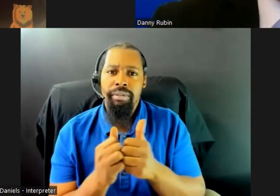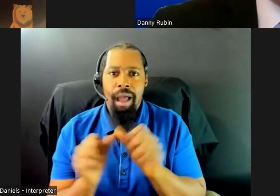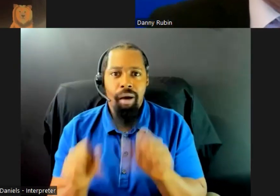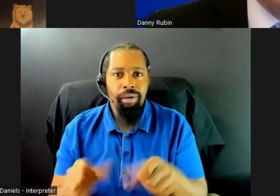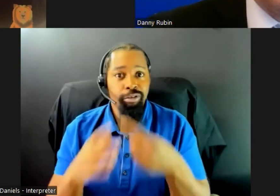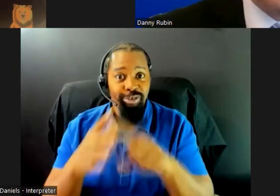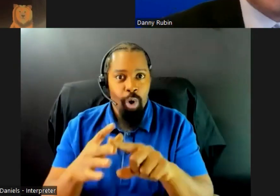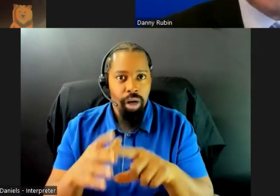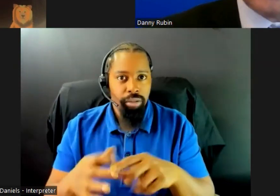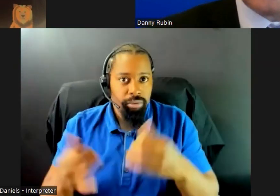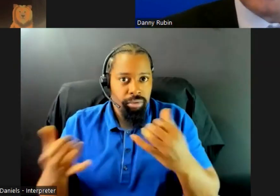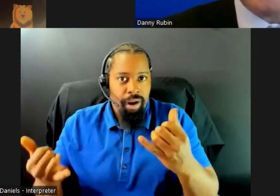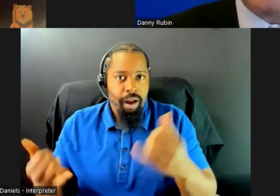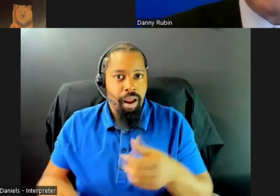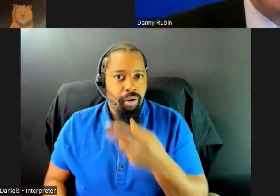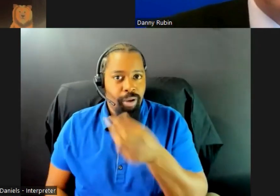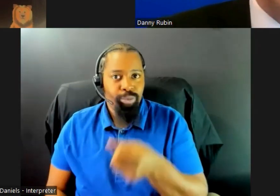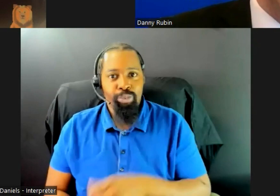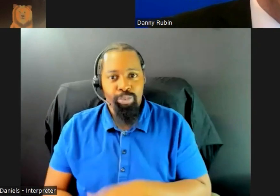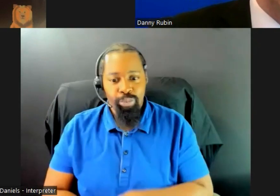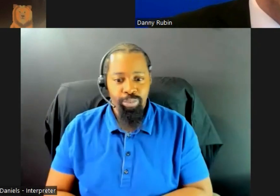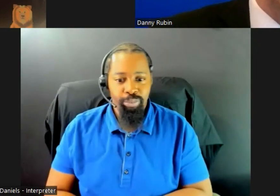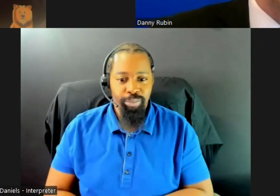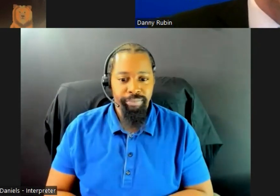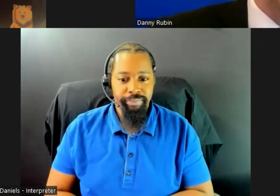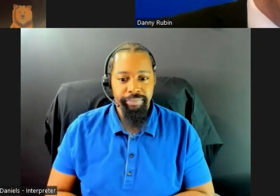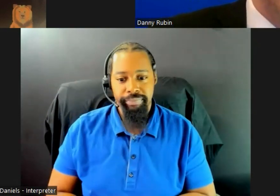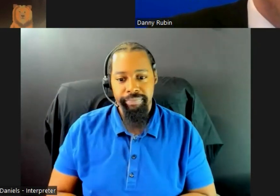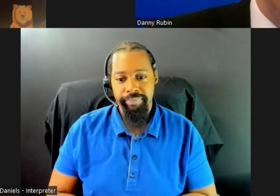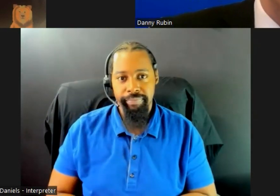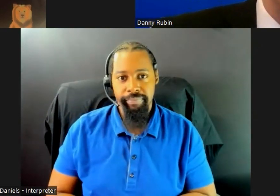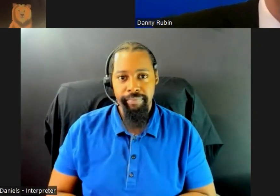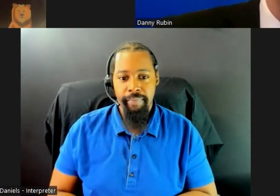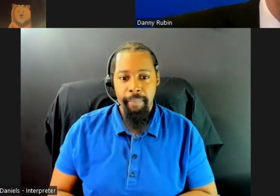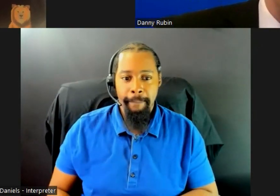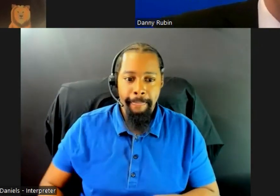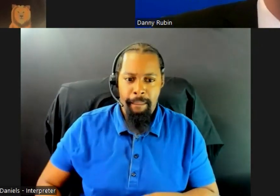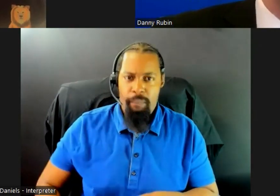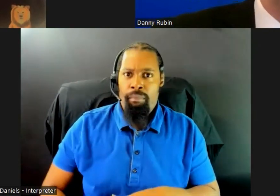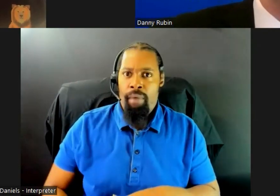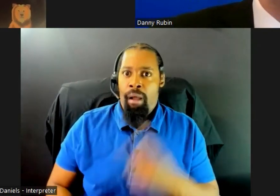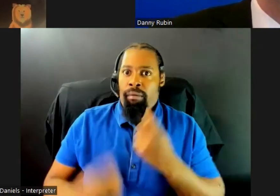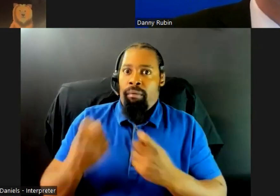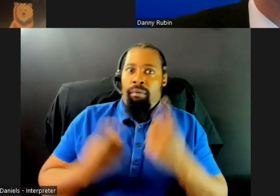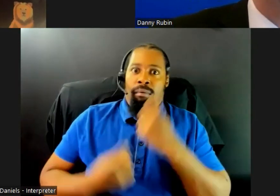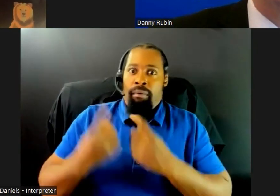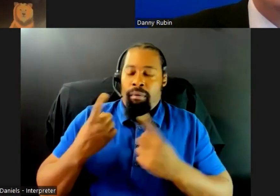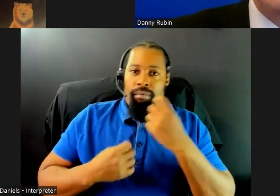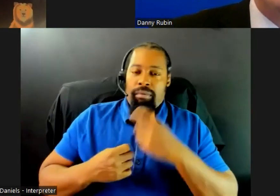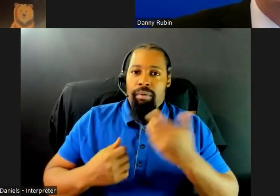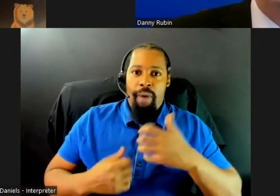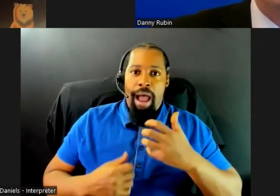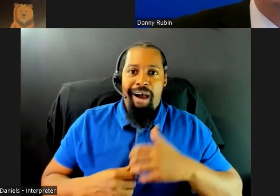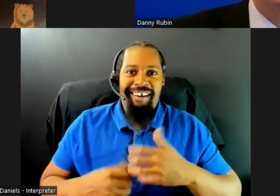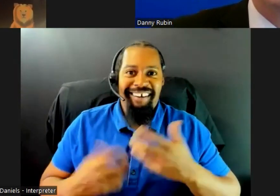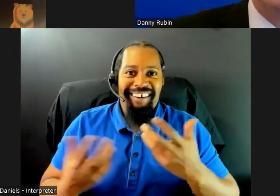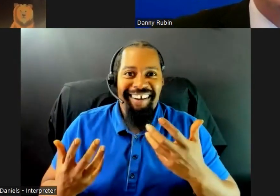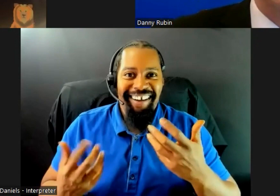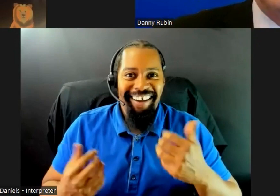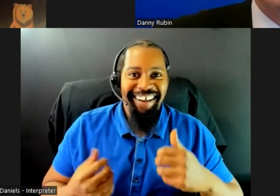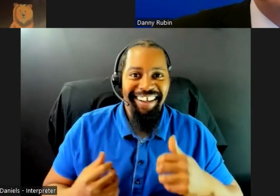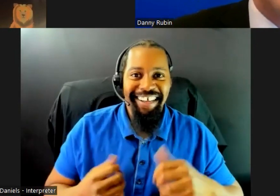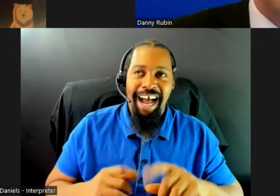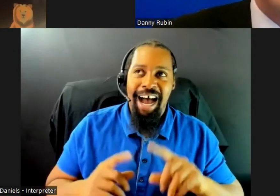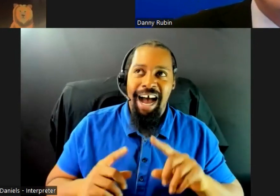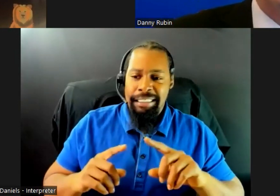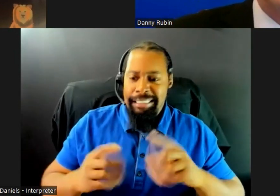school? Wow. 10 questions. The question is, they're in school